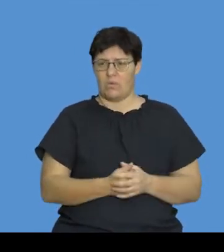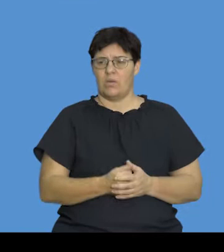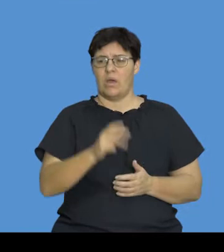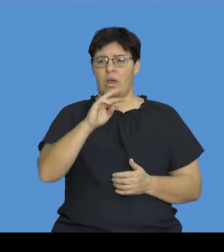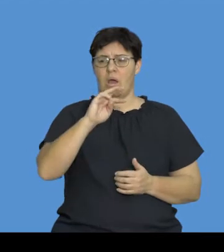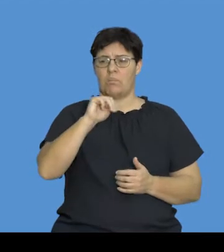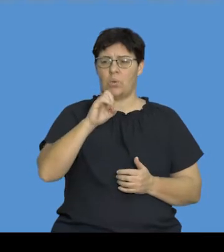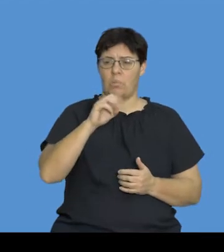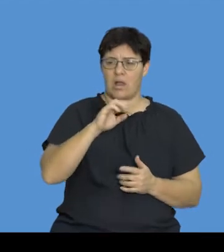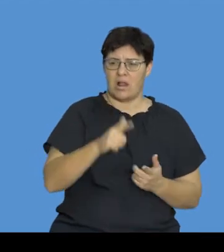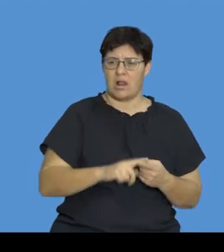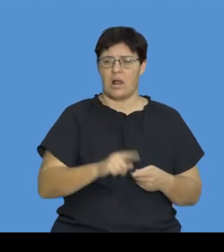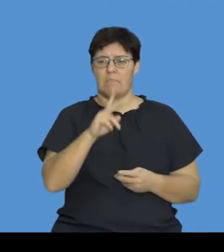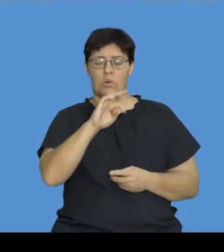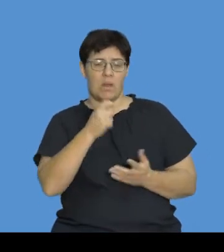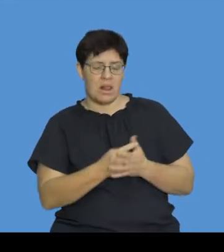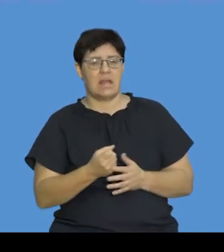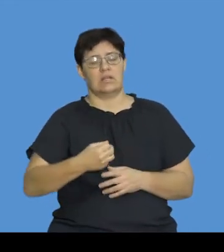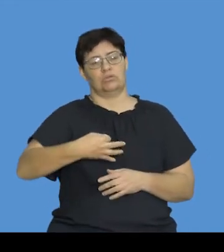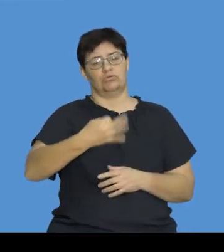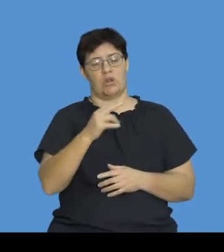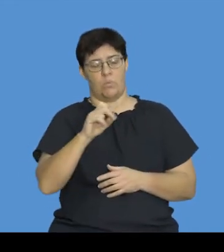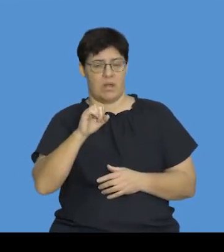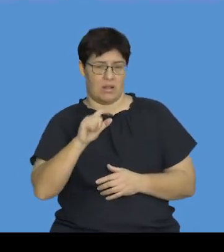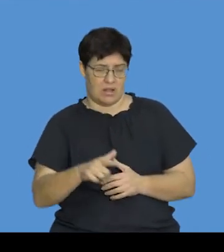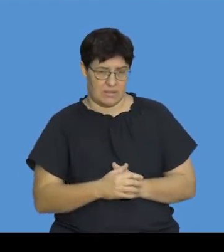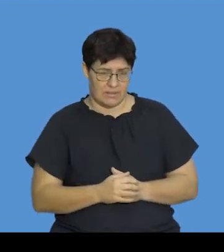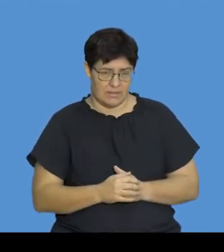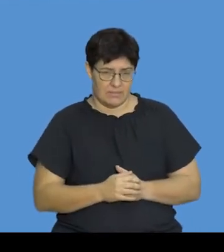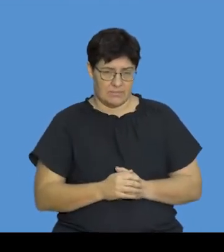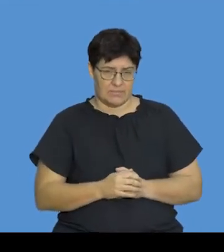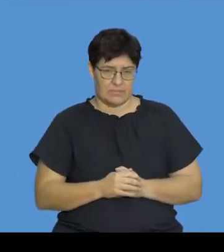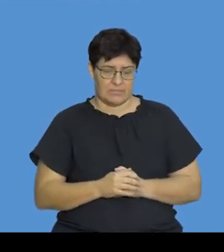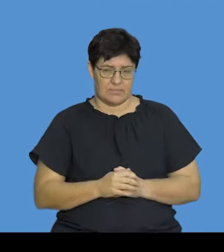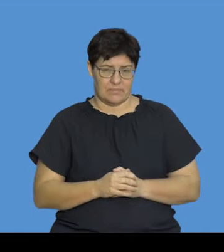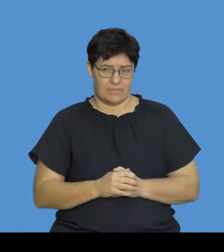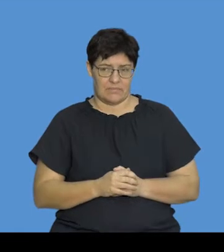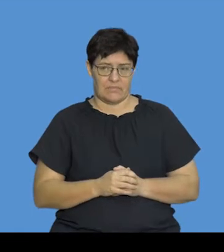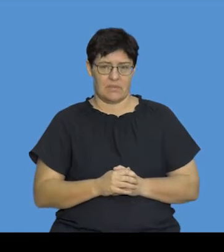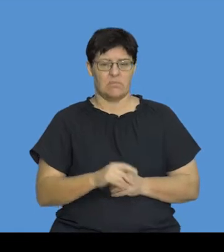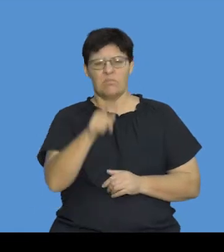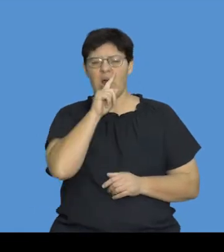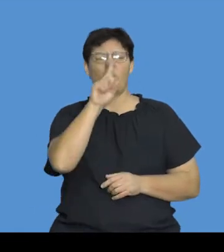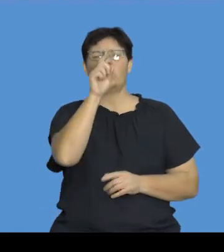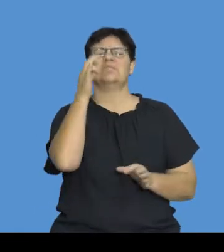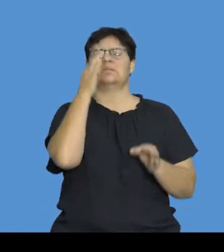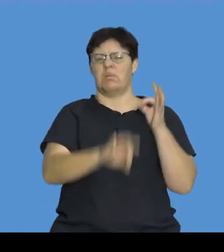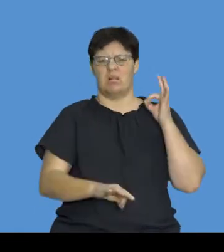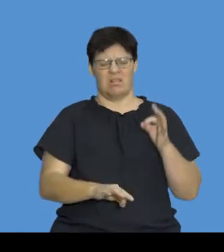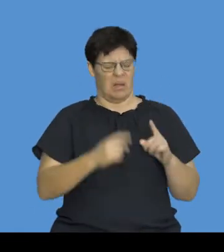a binomial, and a trinomial. Now, as simple as this question is, what